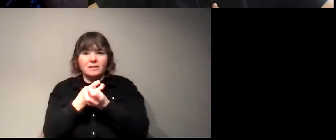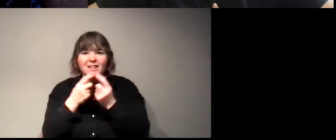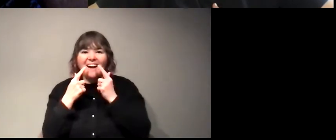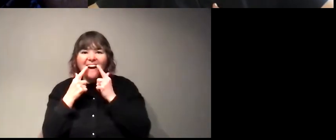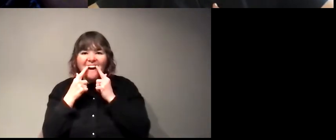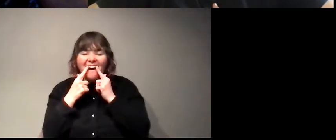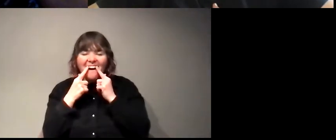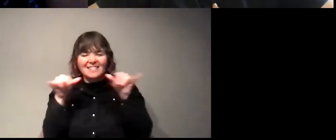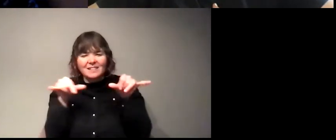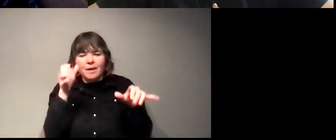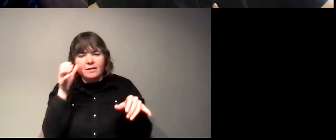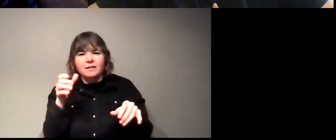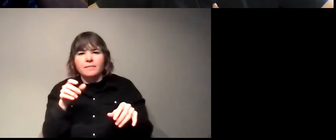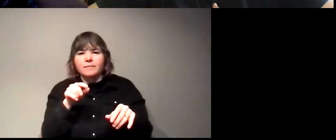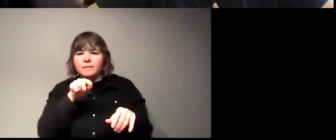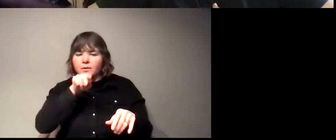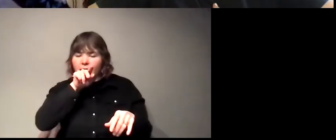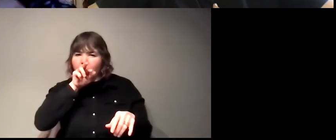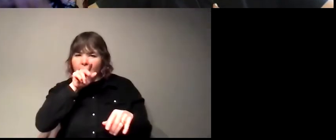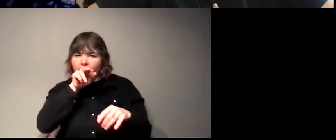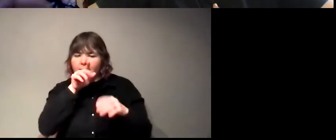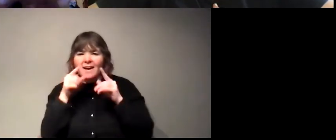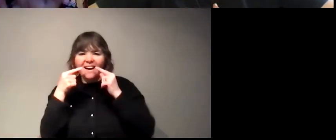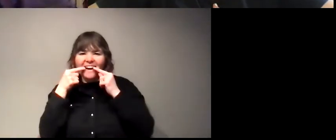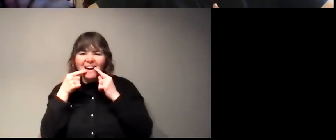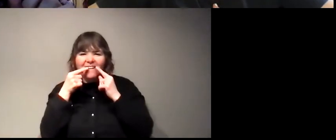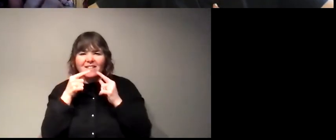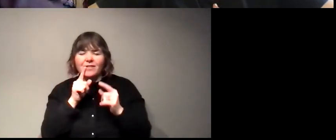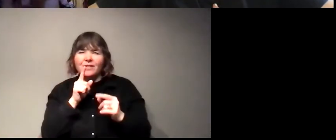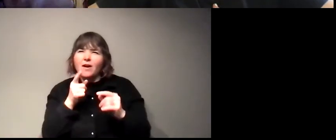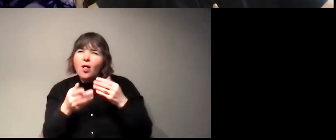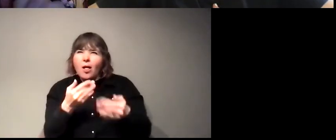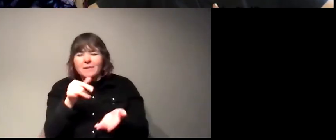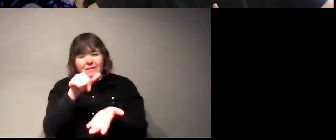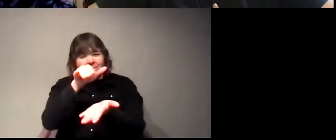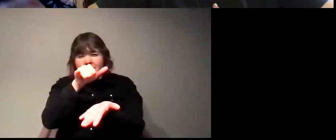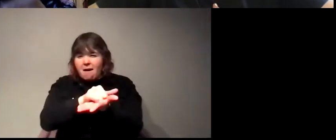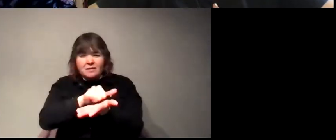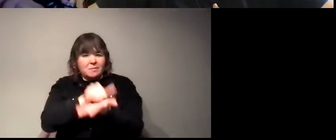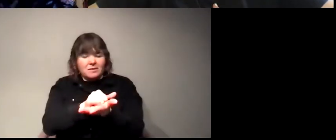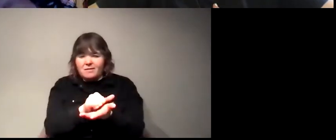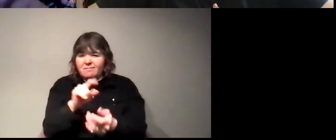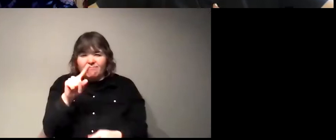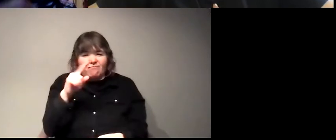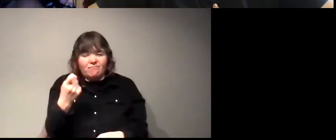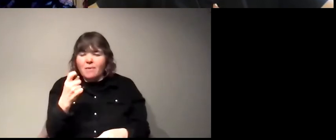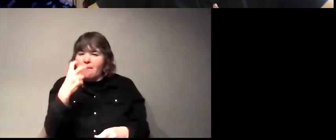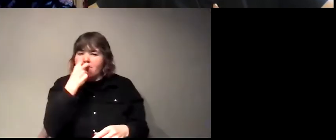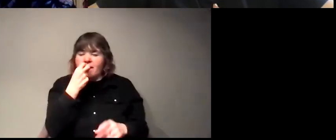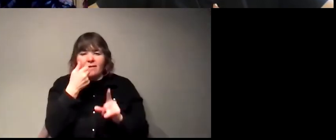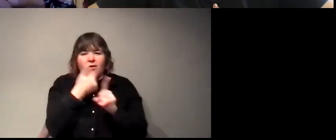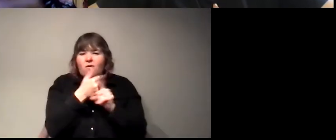right? So their tongue actually fits between them. So it is almost impossible for them to bite their own